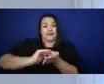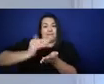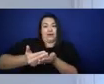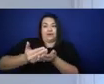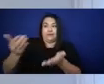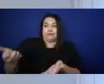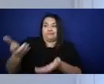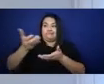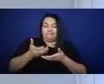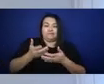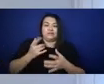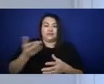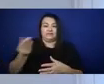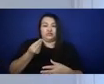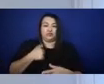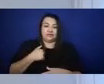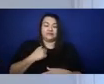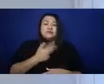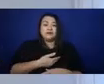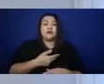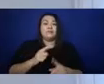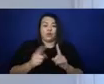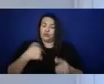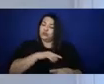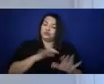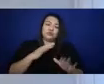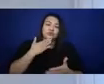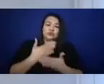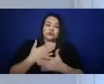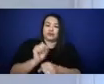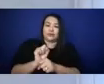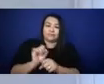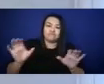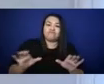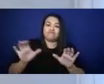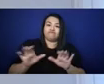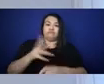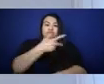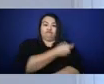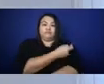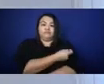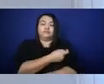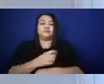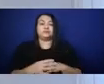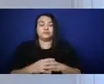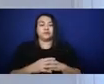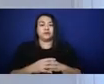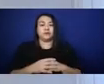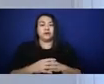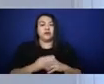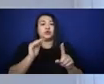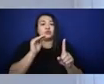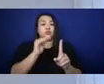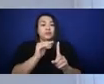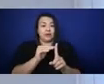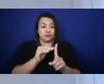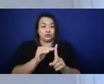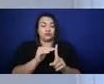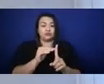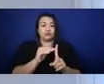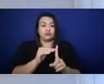and UMC, we definitely have a lot more ability to scale and do more vaccines. So right now, it's just the only